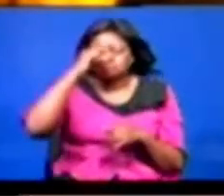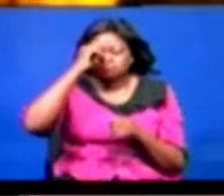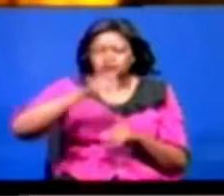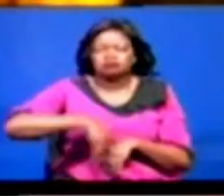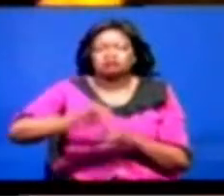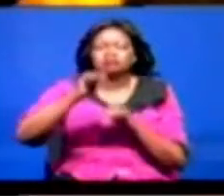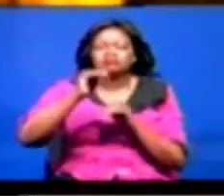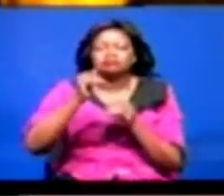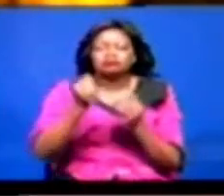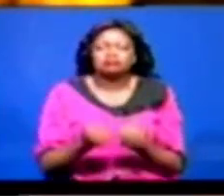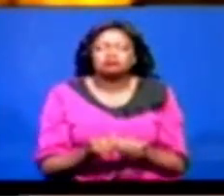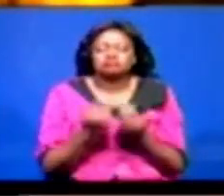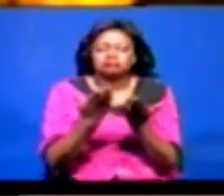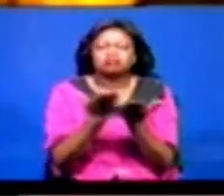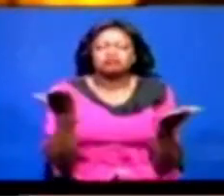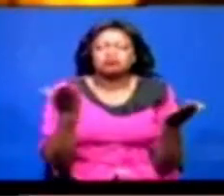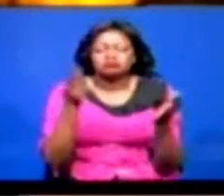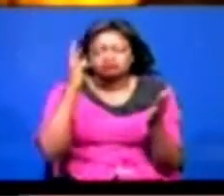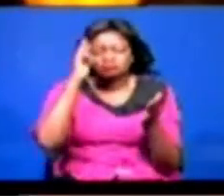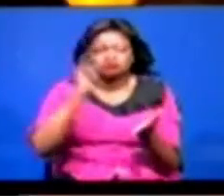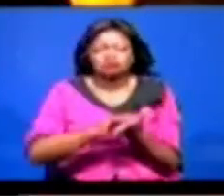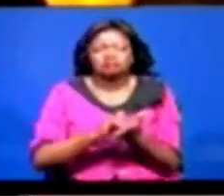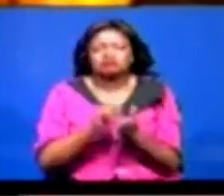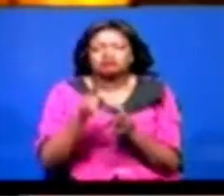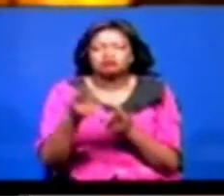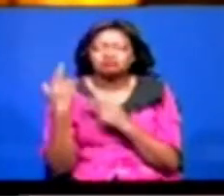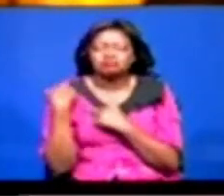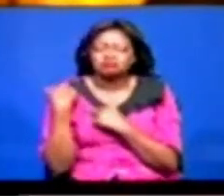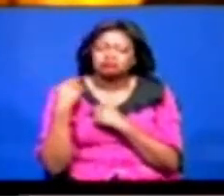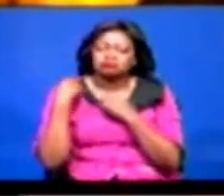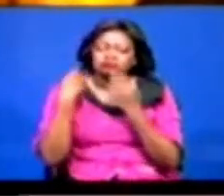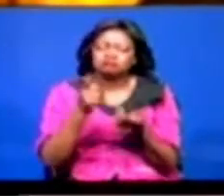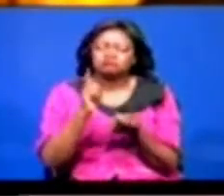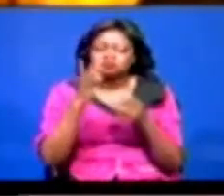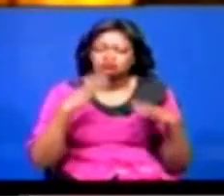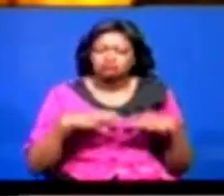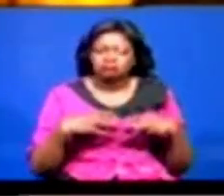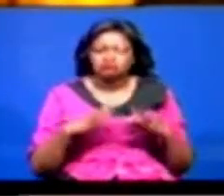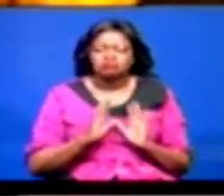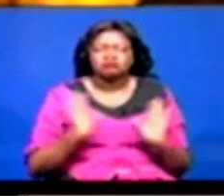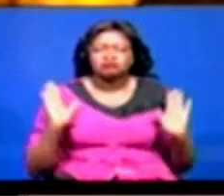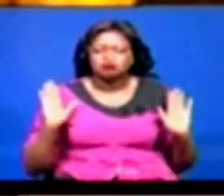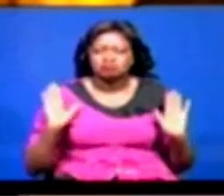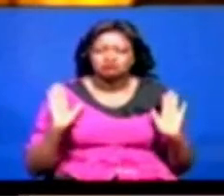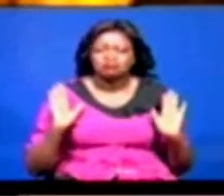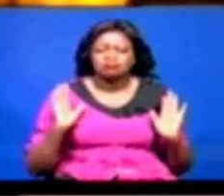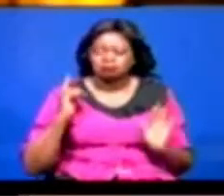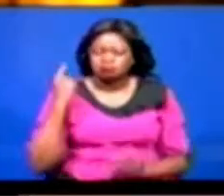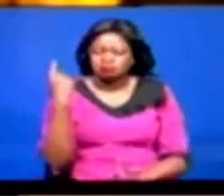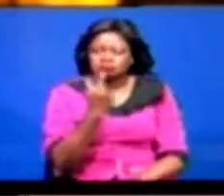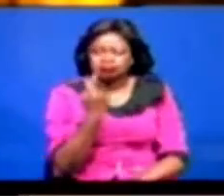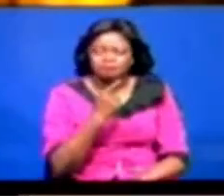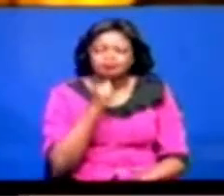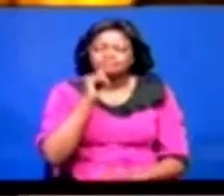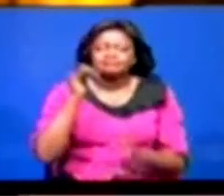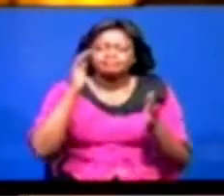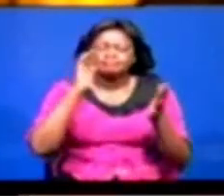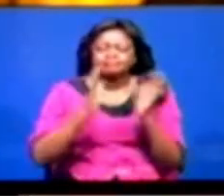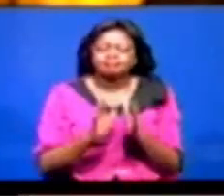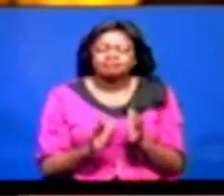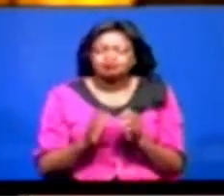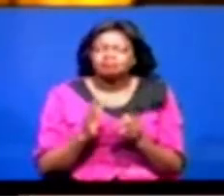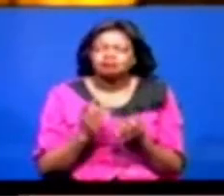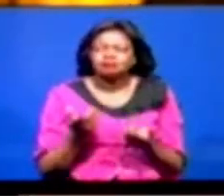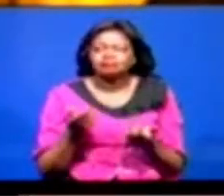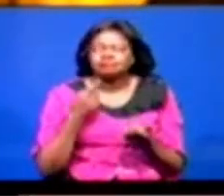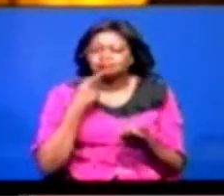provisions. It is the reason why that obligation is cast on one person and one person only. And it is unfair to vilify Chebukati for doing